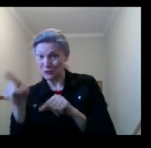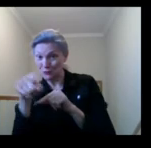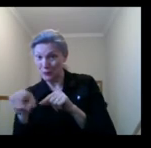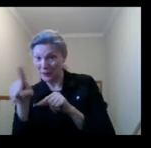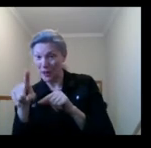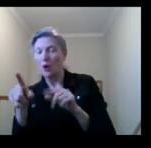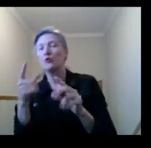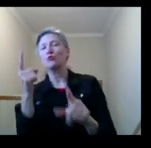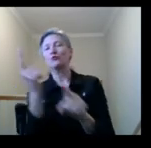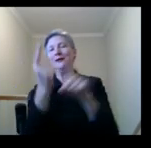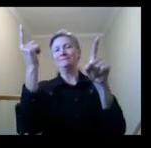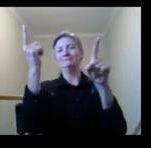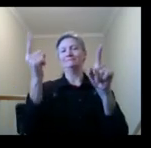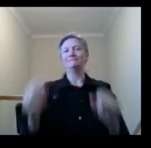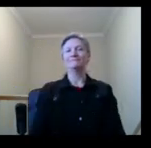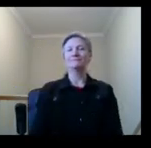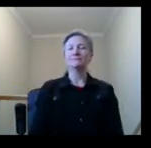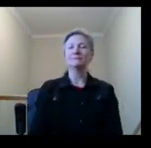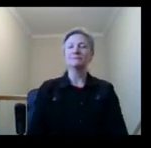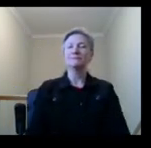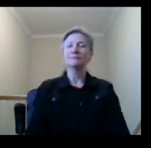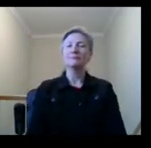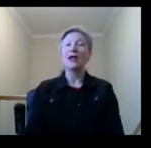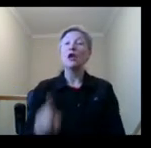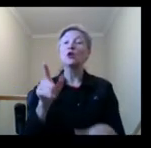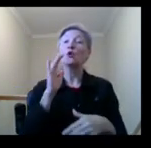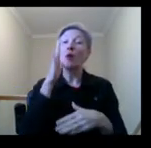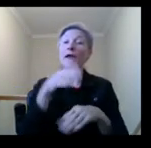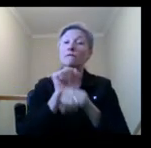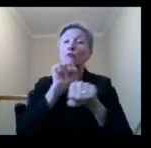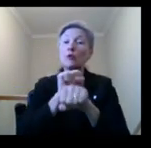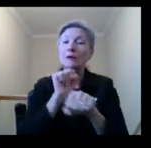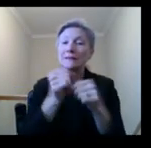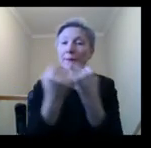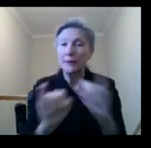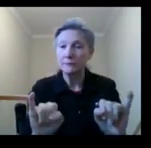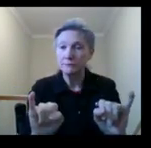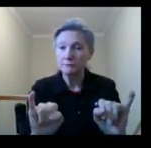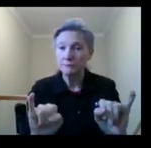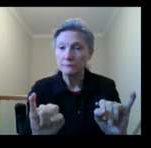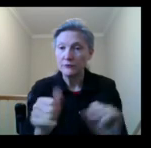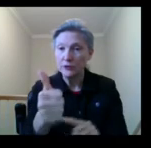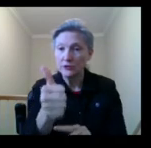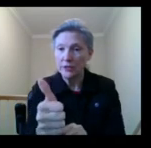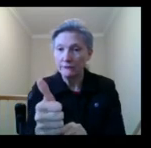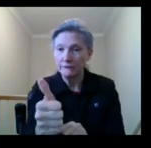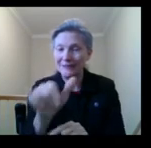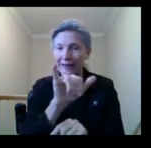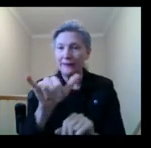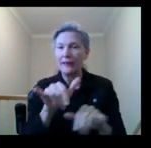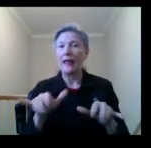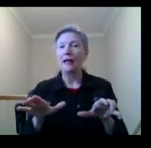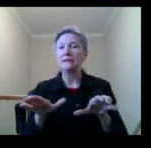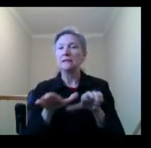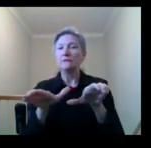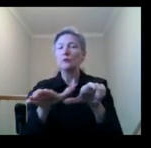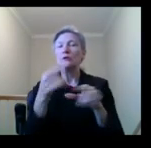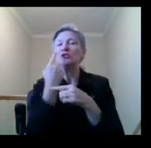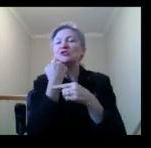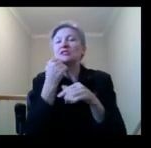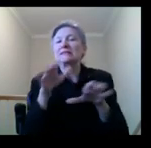are correct. You're going to have some work to do independently, which is just like the activity that we